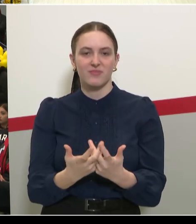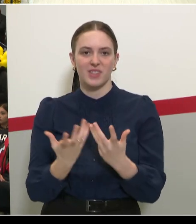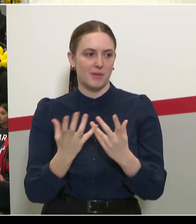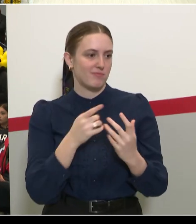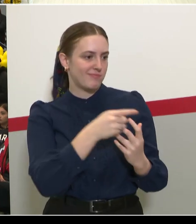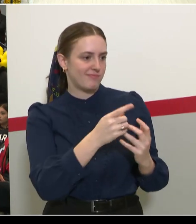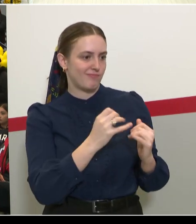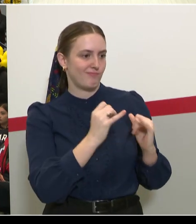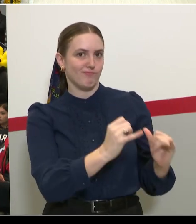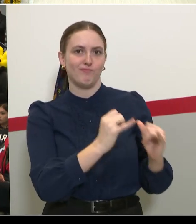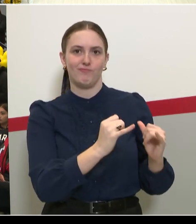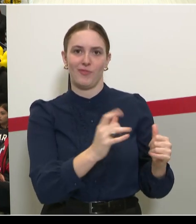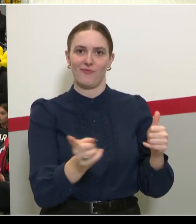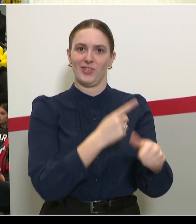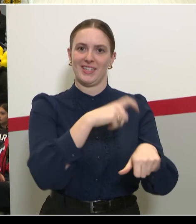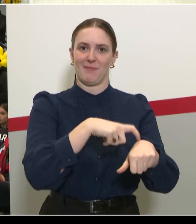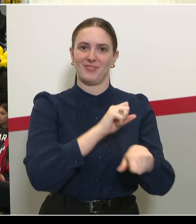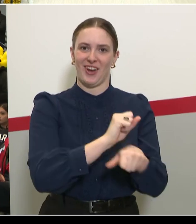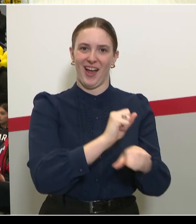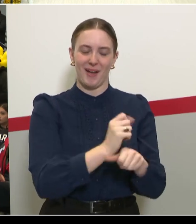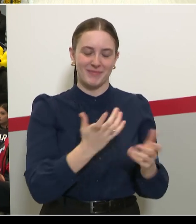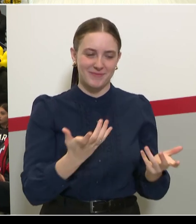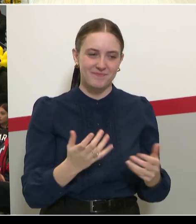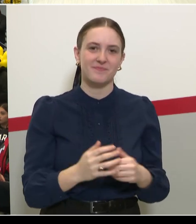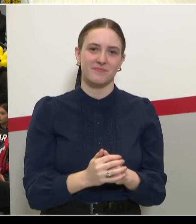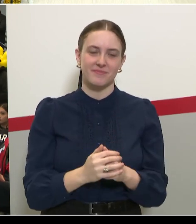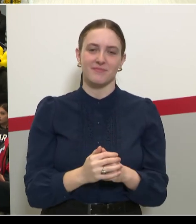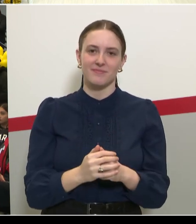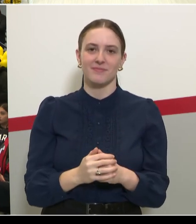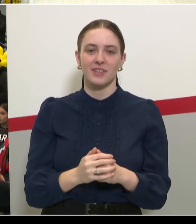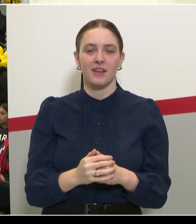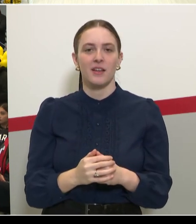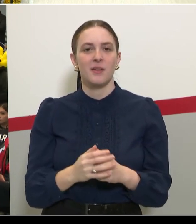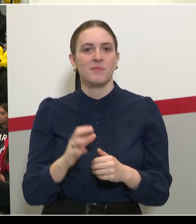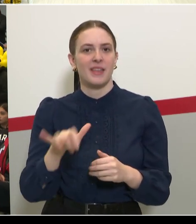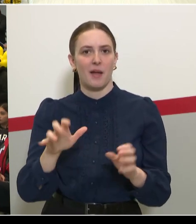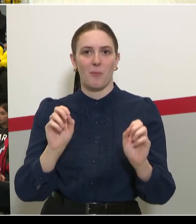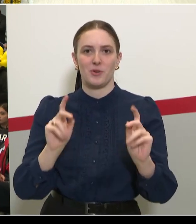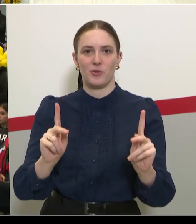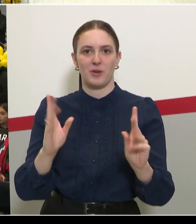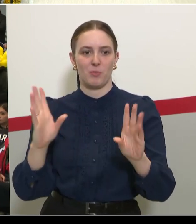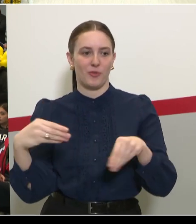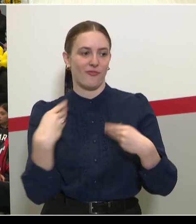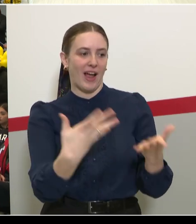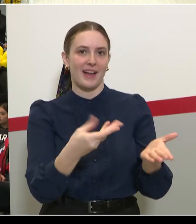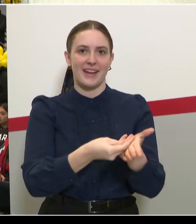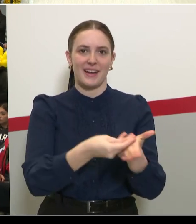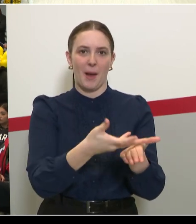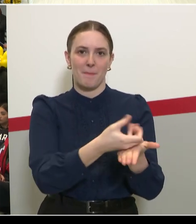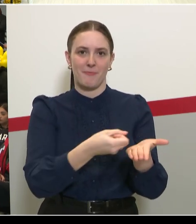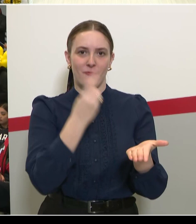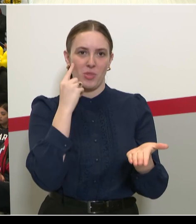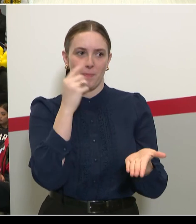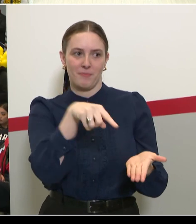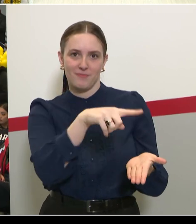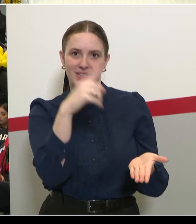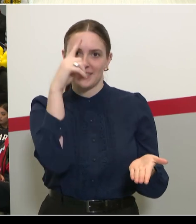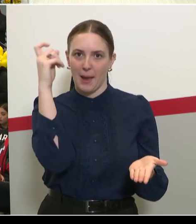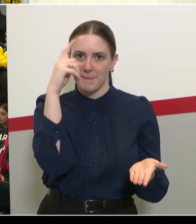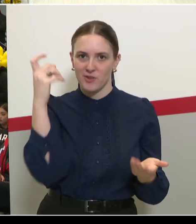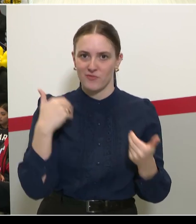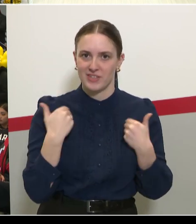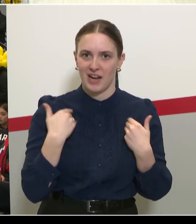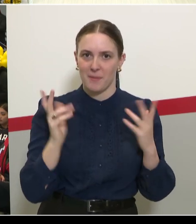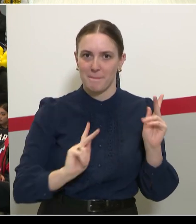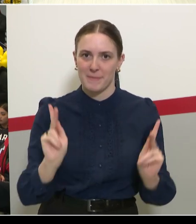first time, and the opportunity to provide income for the summer and to these young people, and